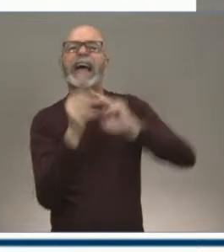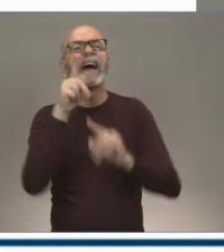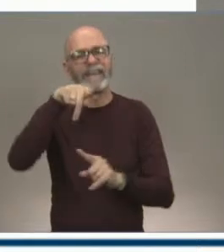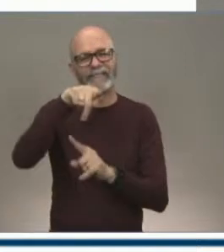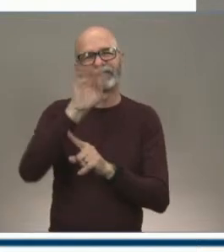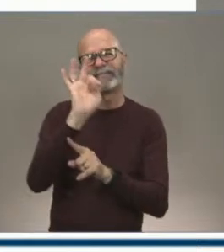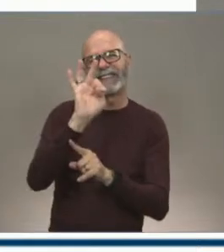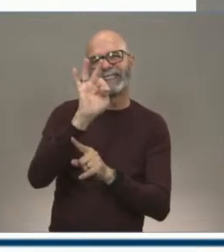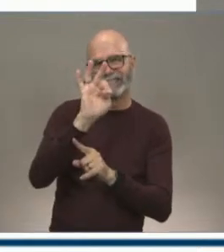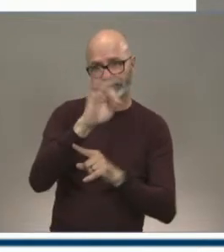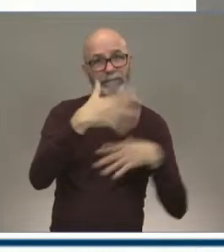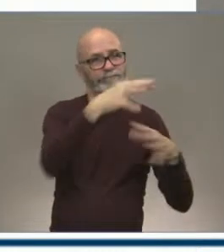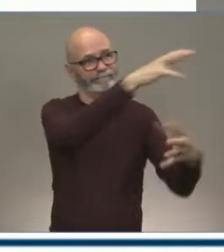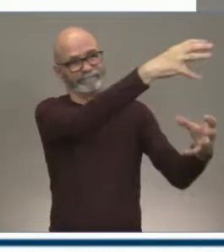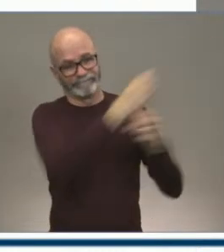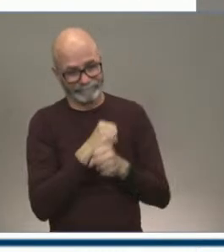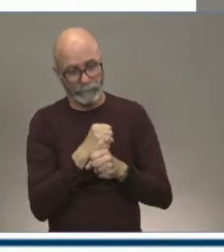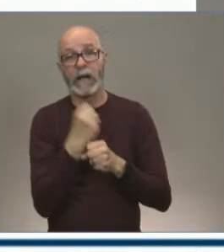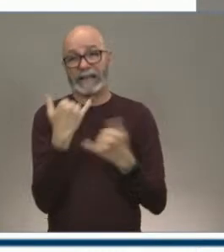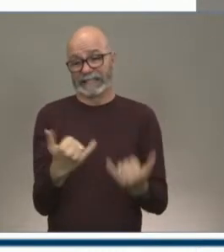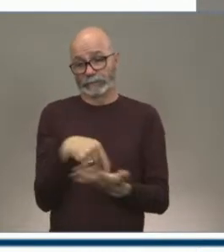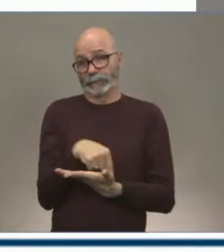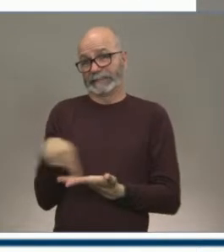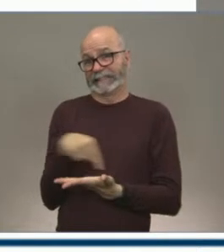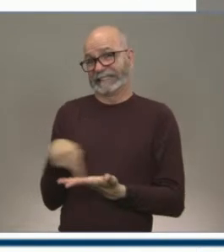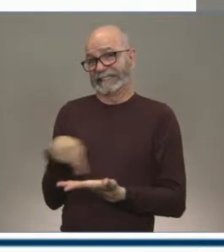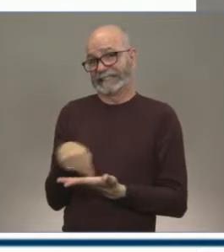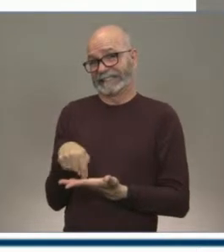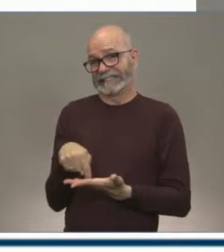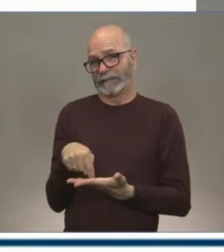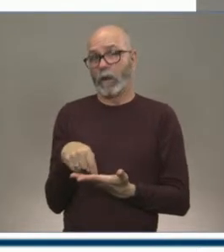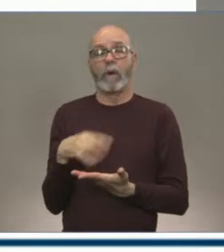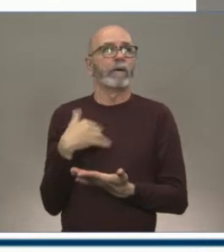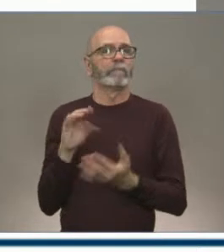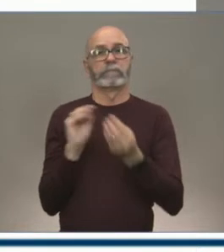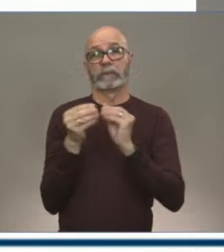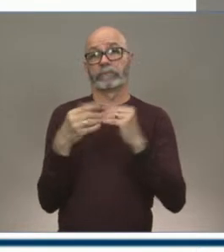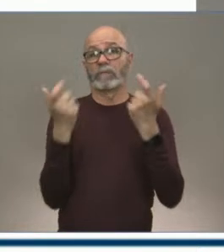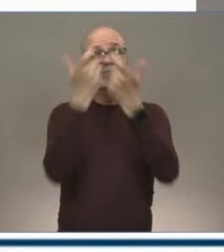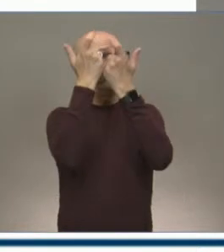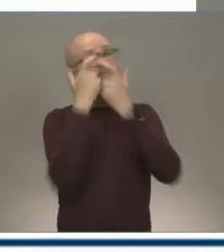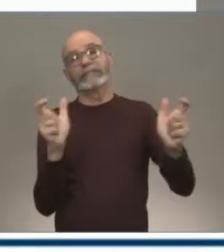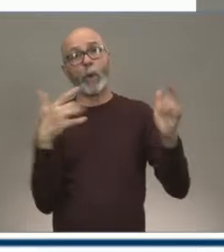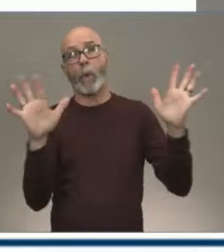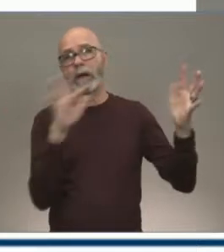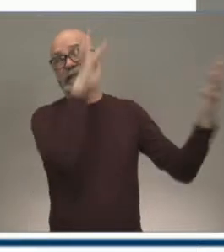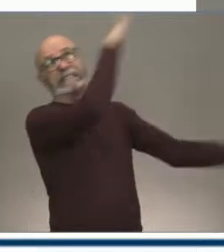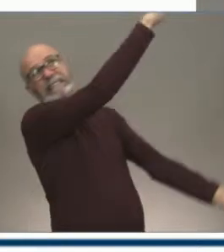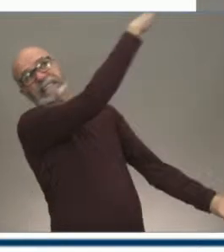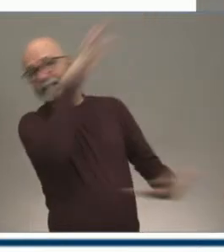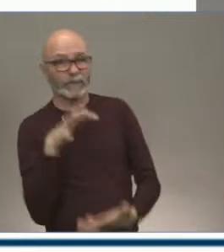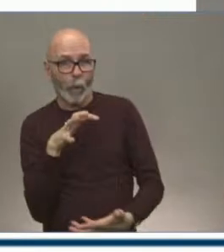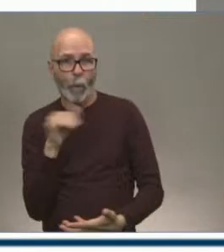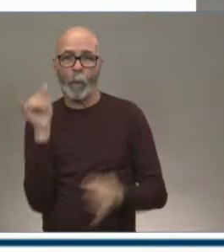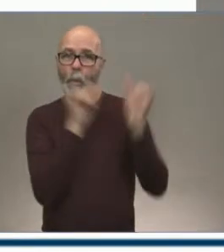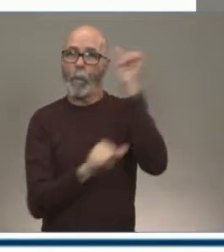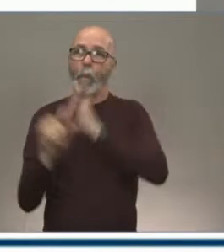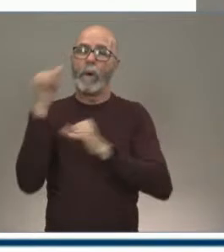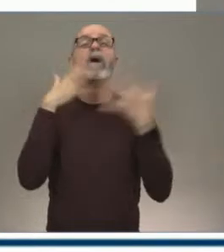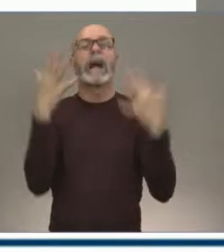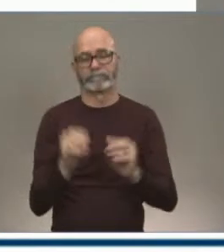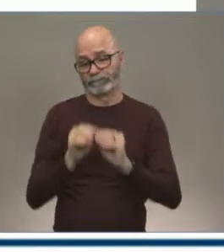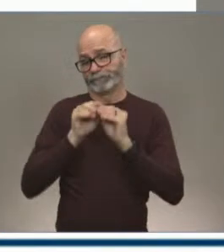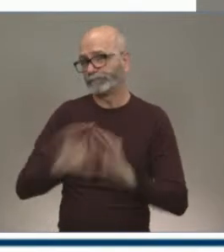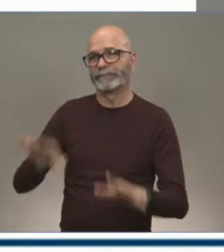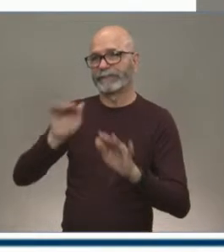week. And as we've said before, this was our largest single shipment to date and has been distributed to 8